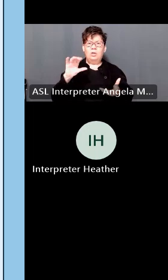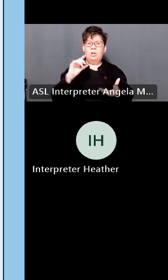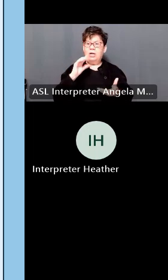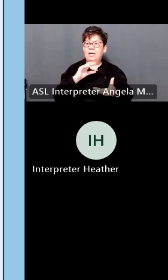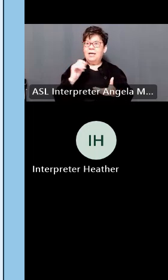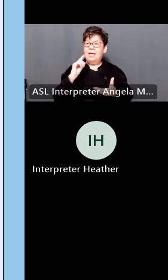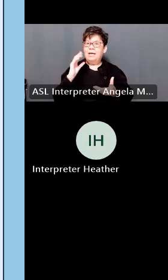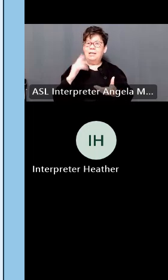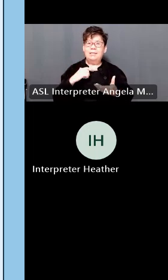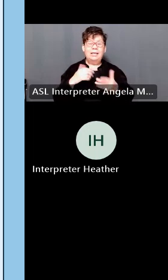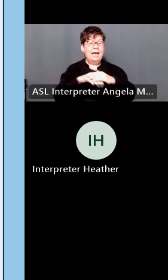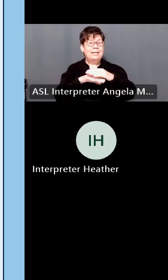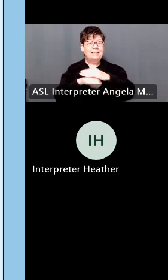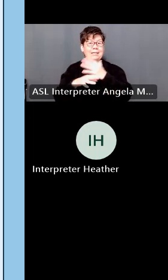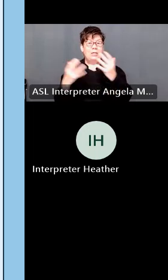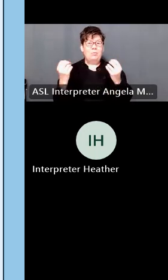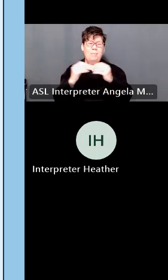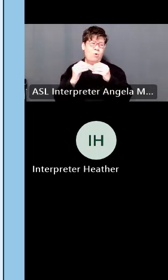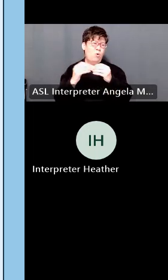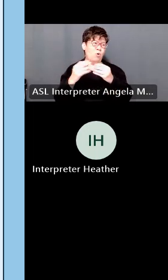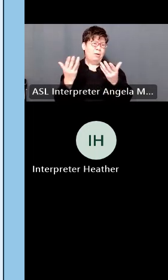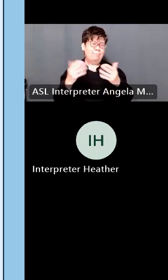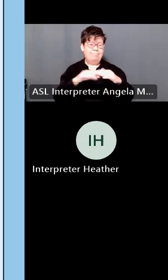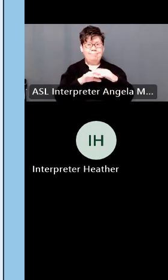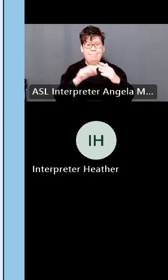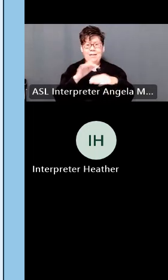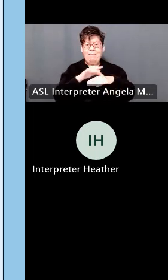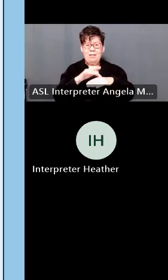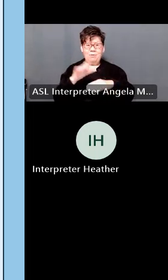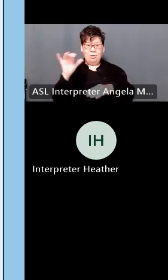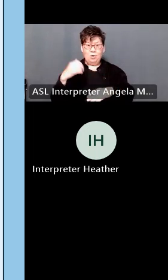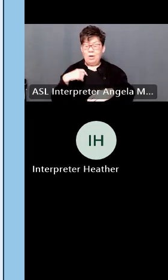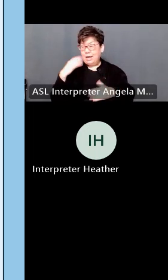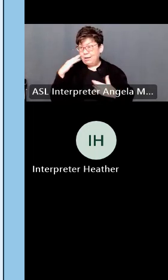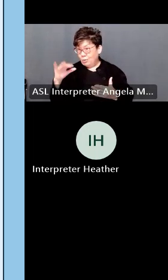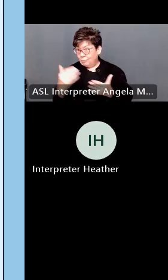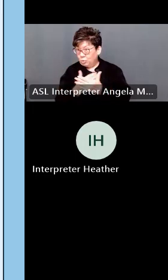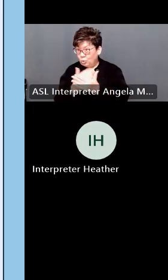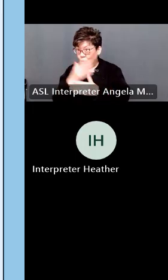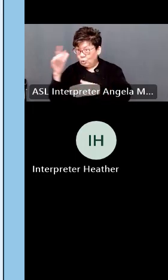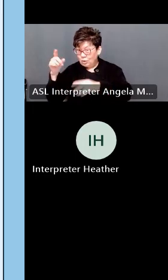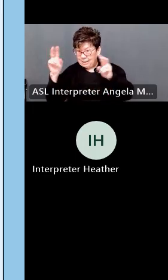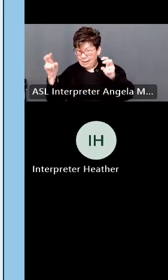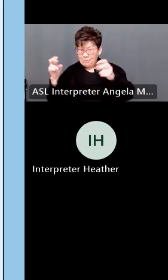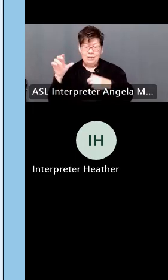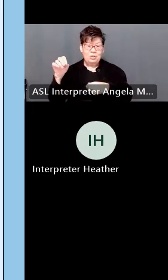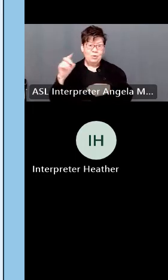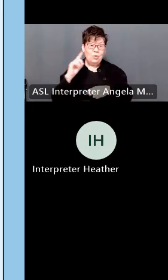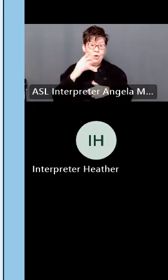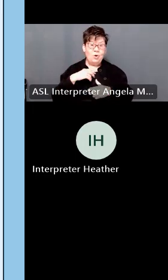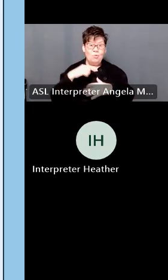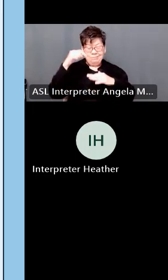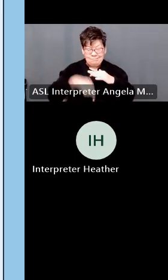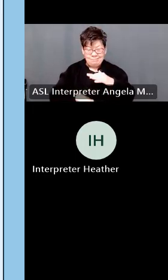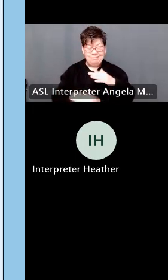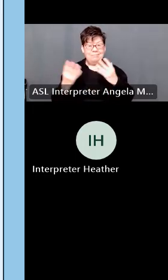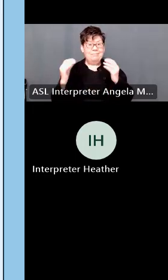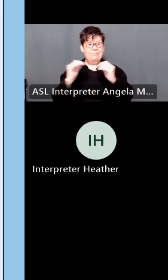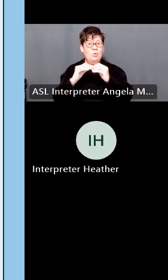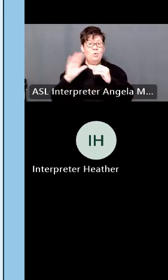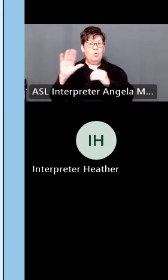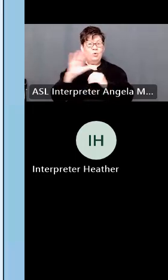expanding access. And we just like to put this blurb at the bottom, whether you're new to this topic or looking to deepen your understanding, this